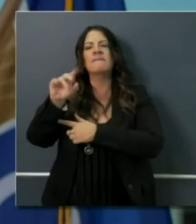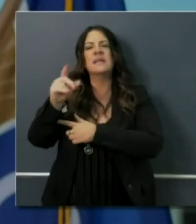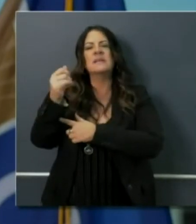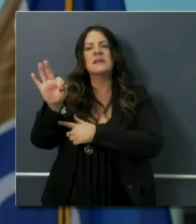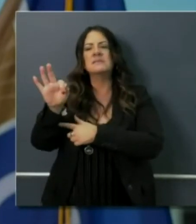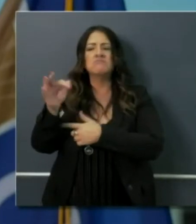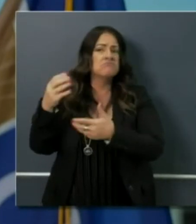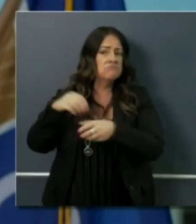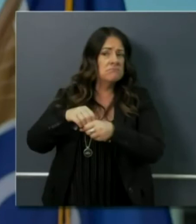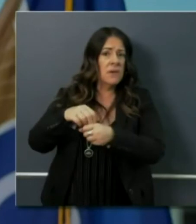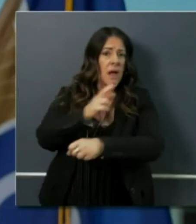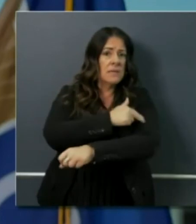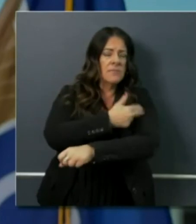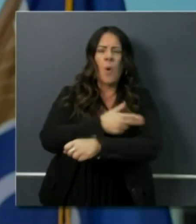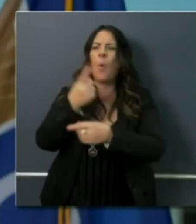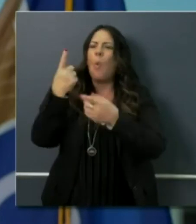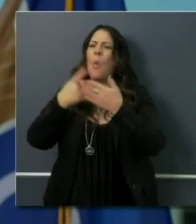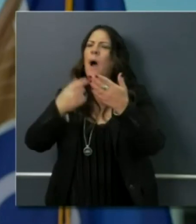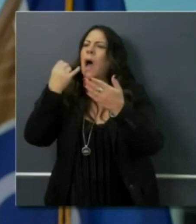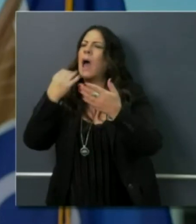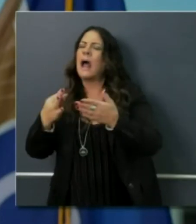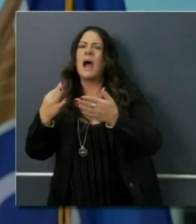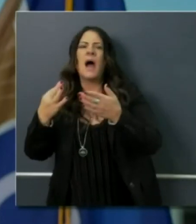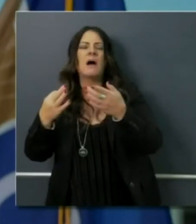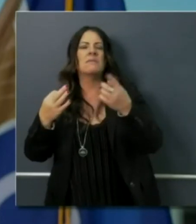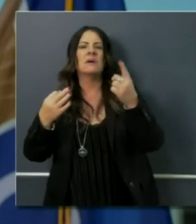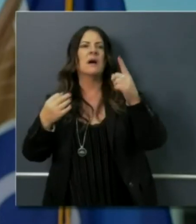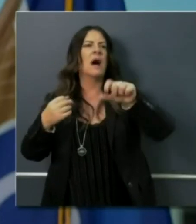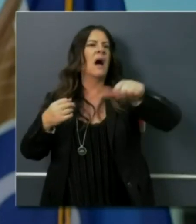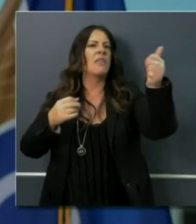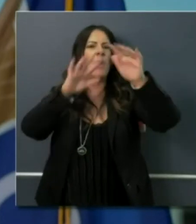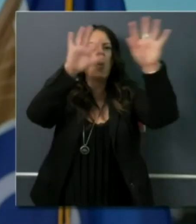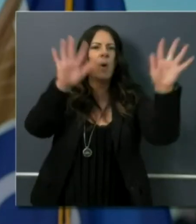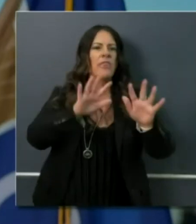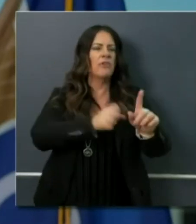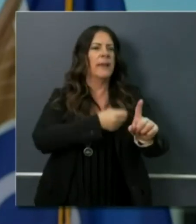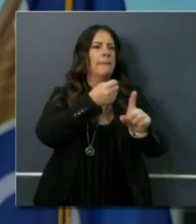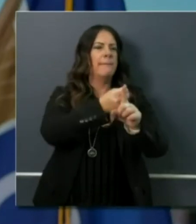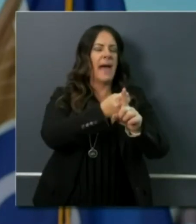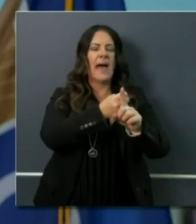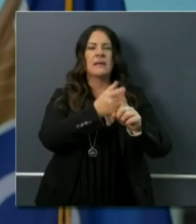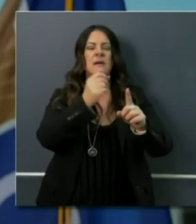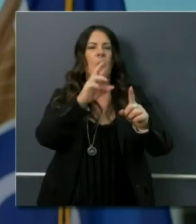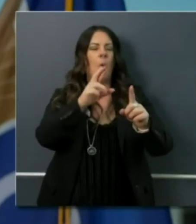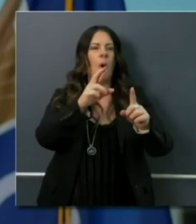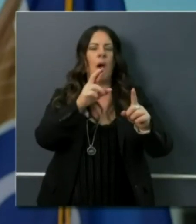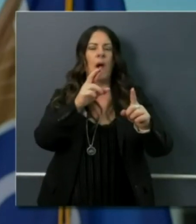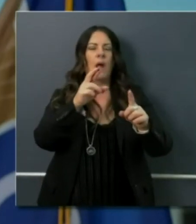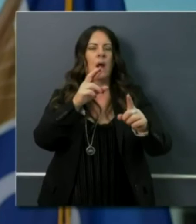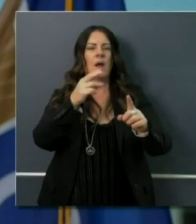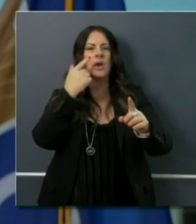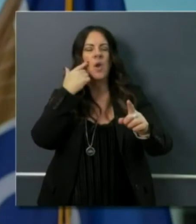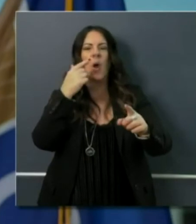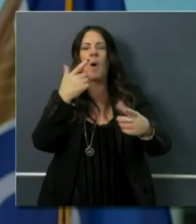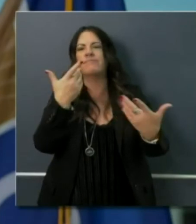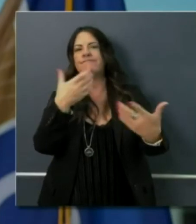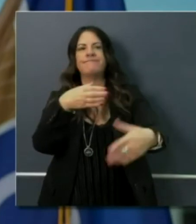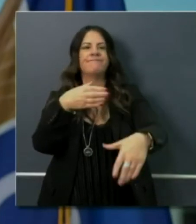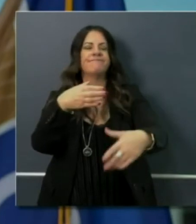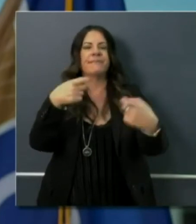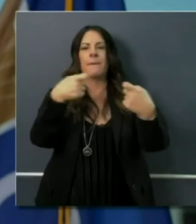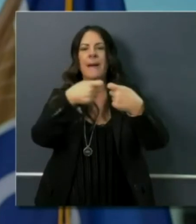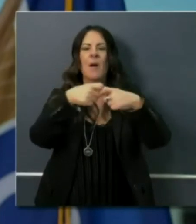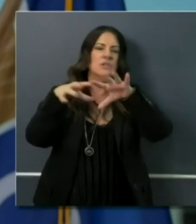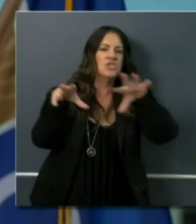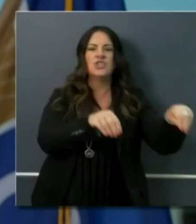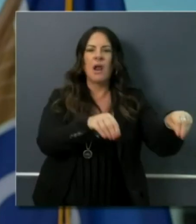in the event that a natural disaster does happen, or if we're in a weather situation that would require a power shutoff. And I know the weather's been favorable across the state for